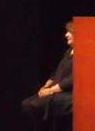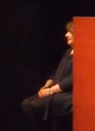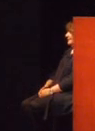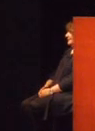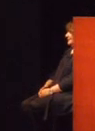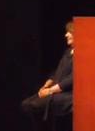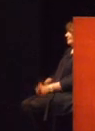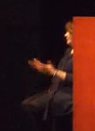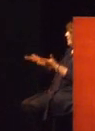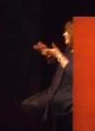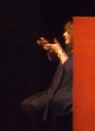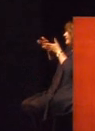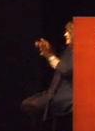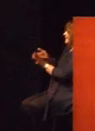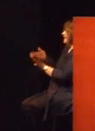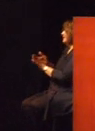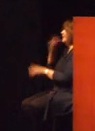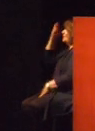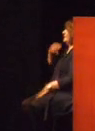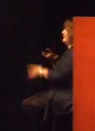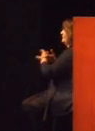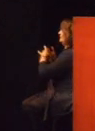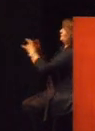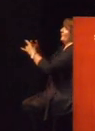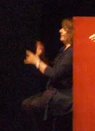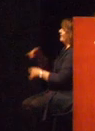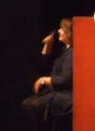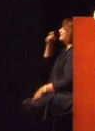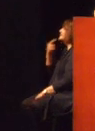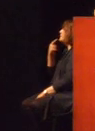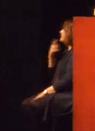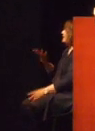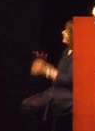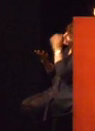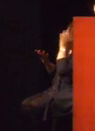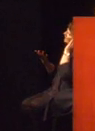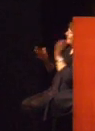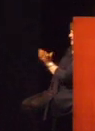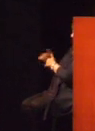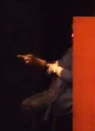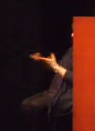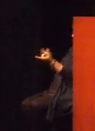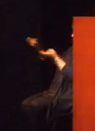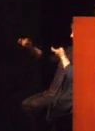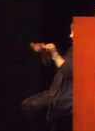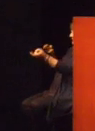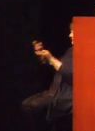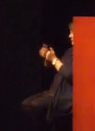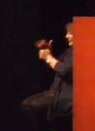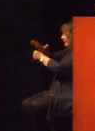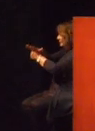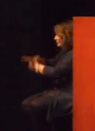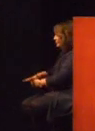In psychology, the reason I was drawn to psychology courses is because they would say, how do you deal with the